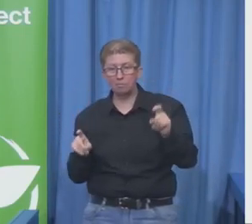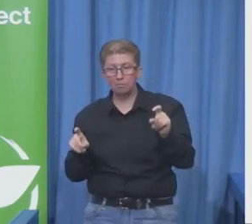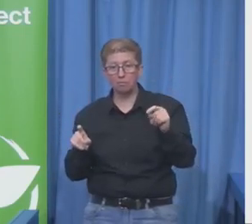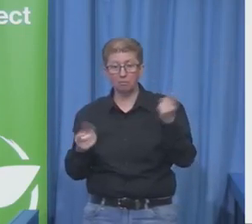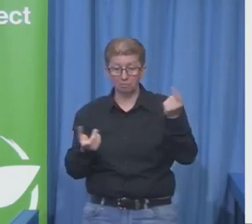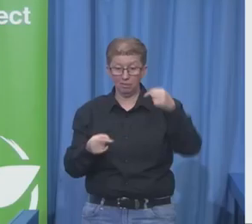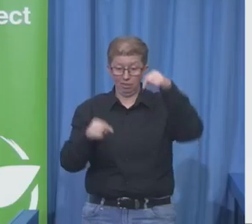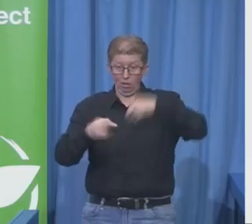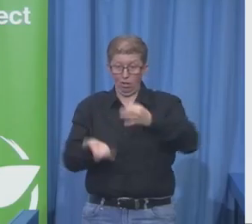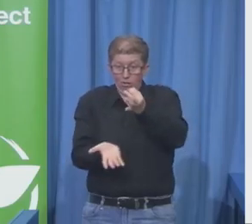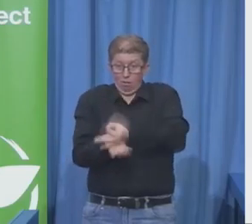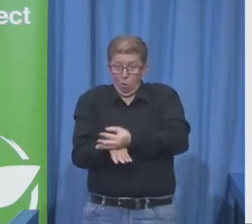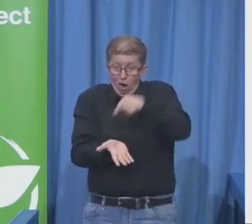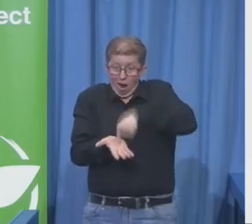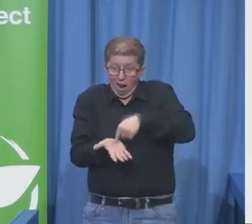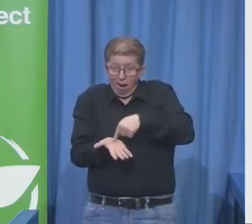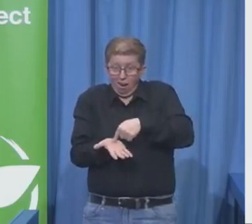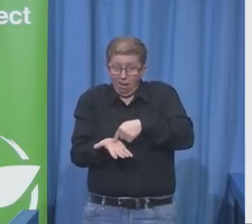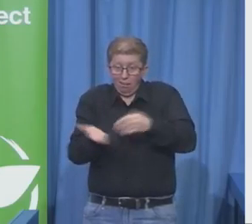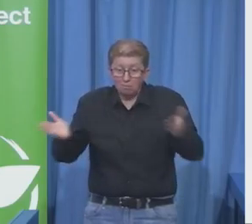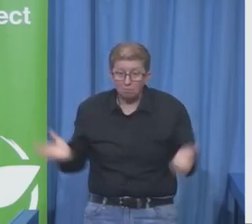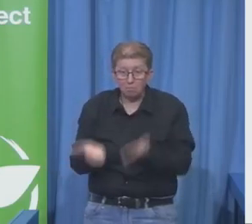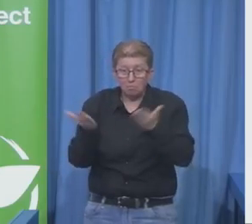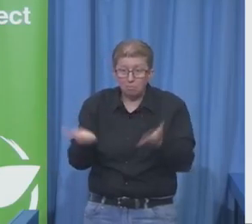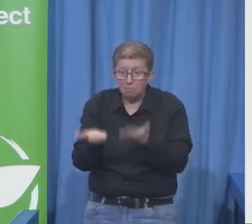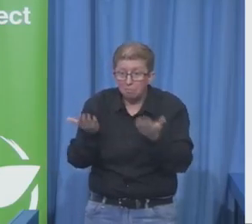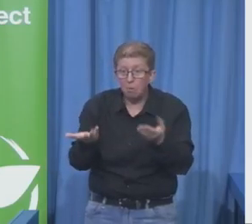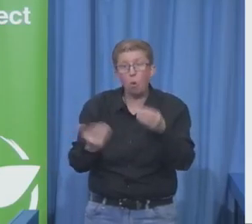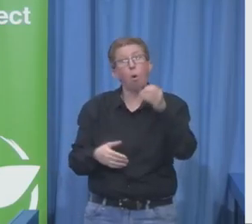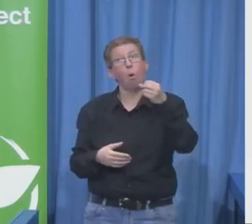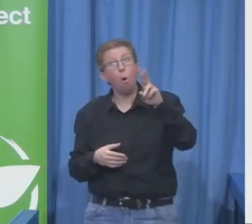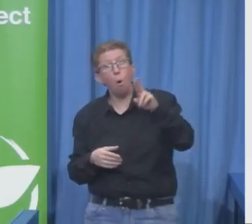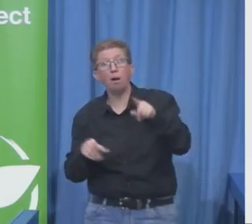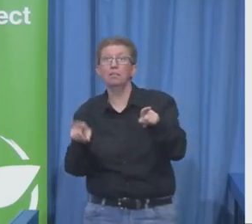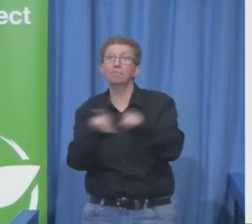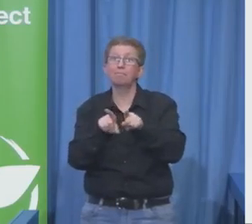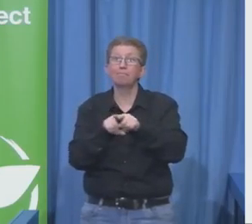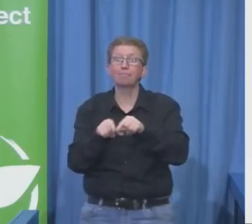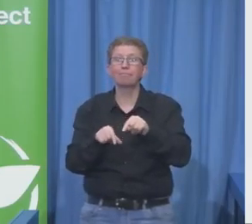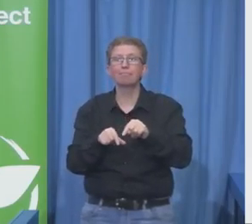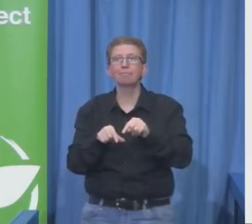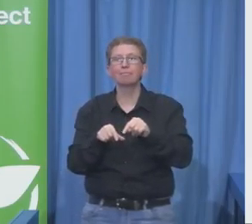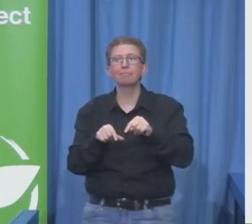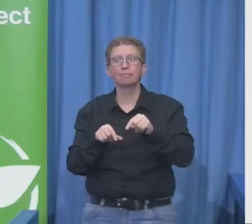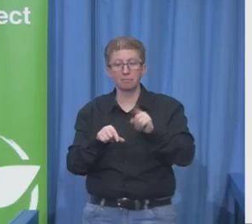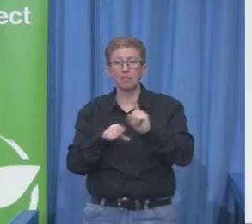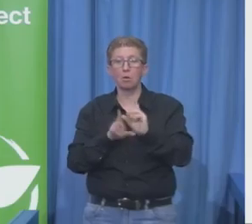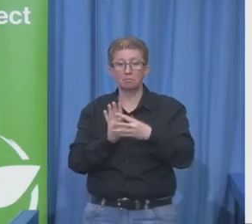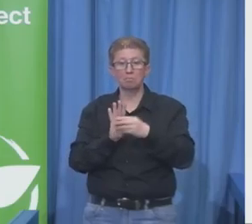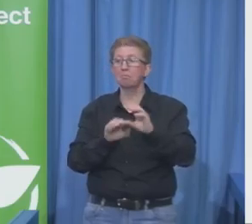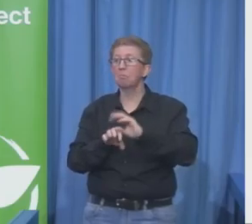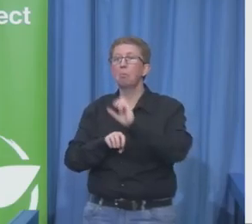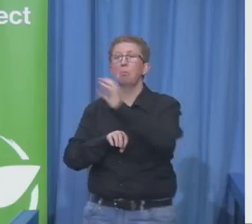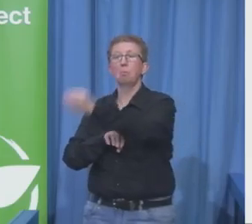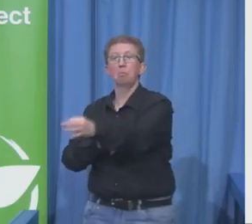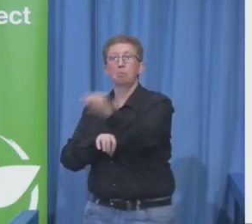are there plans to distribute it, to duplicate it in other places? Israel will be preferred, of